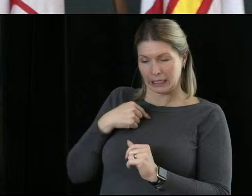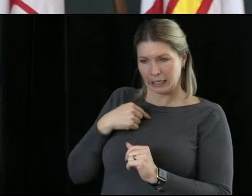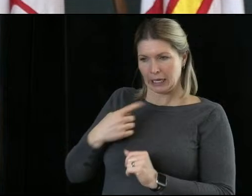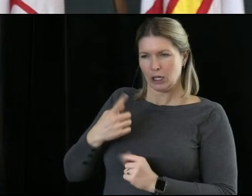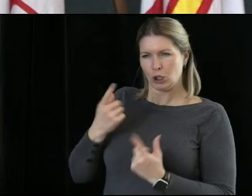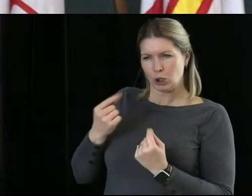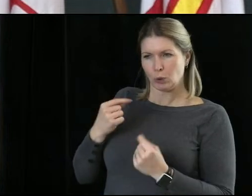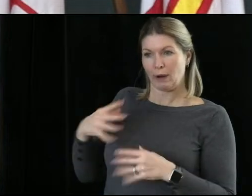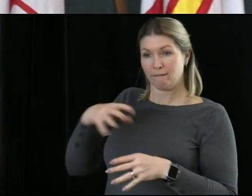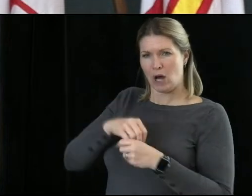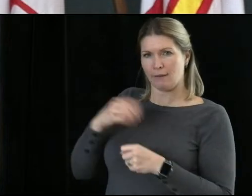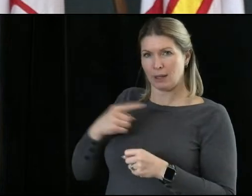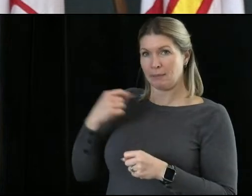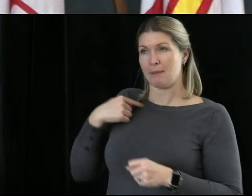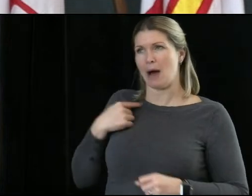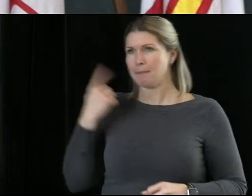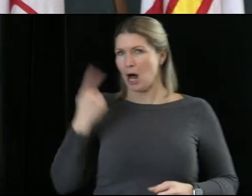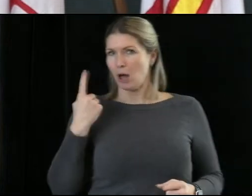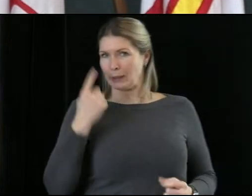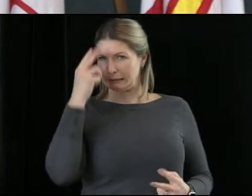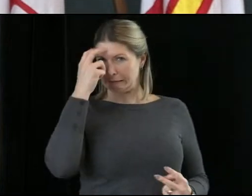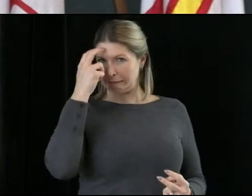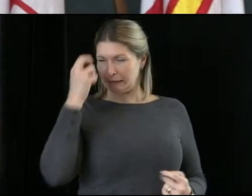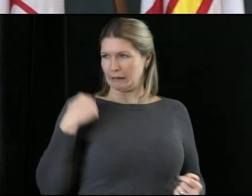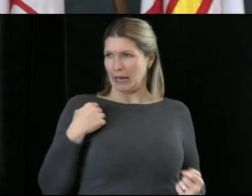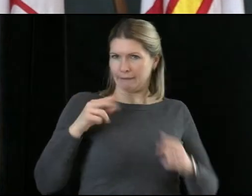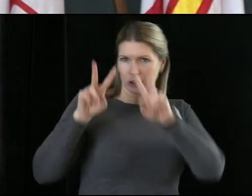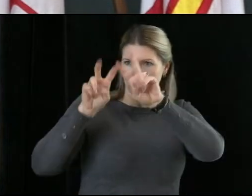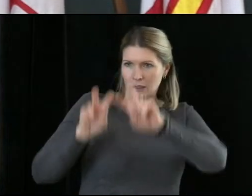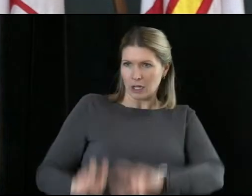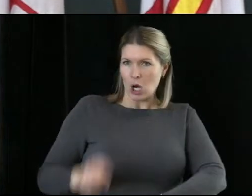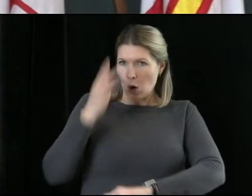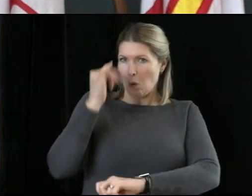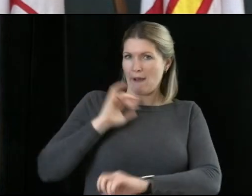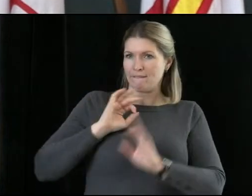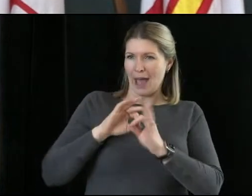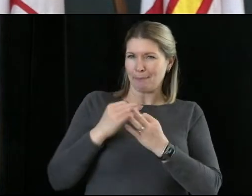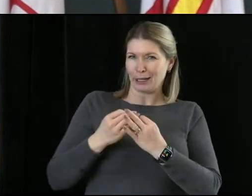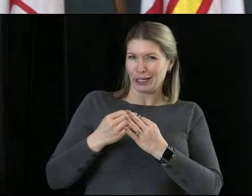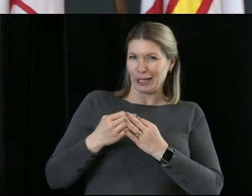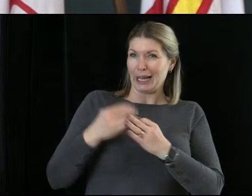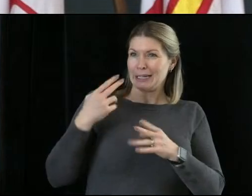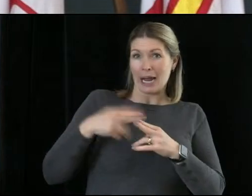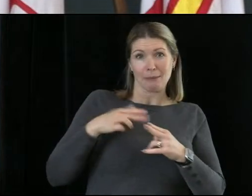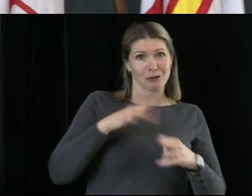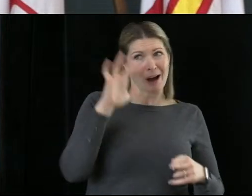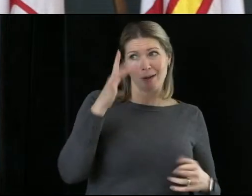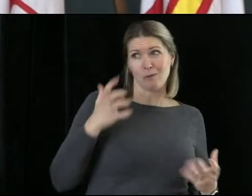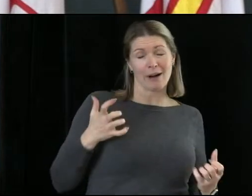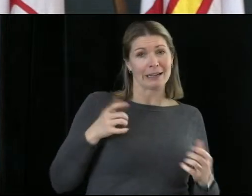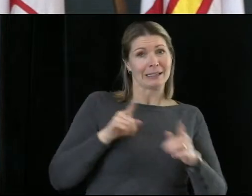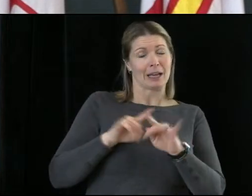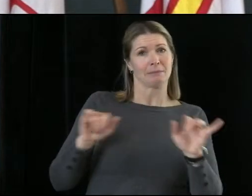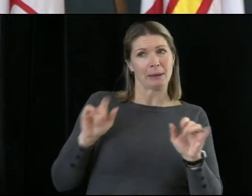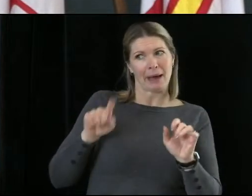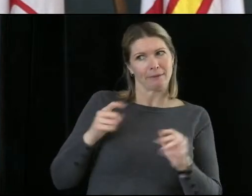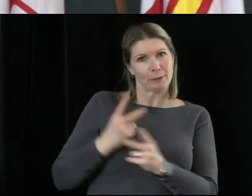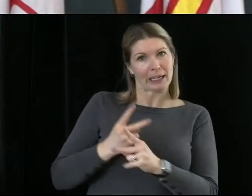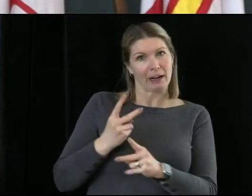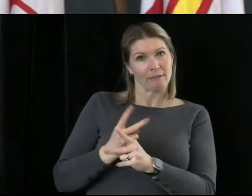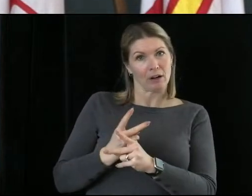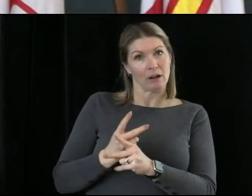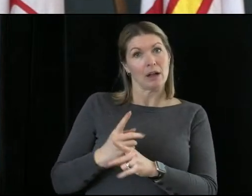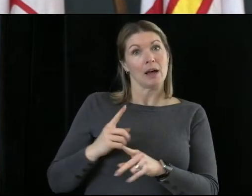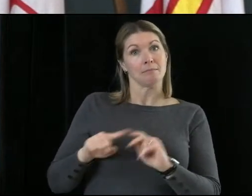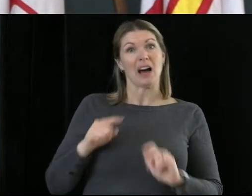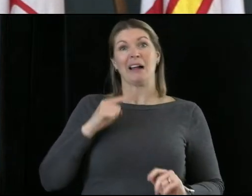critical. We got to examine it inside and out because our family reputation is at stake. We have to be very careful, but this turned out to